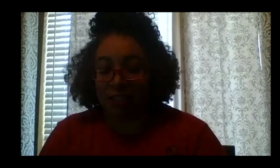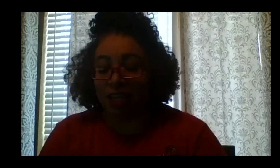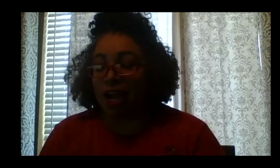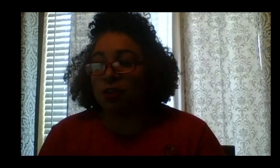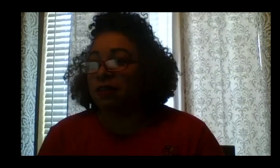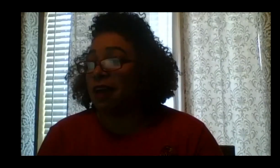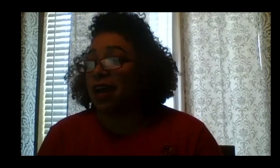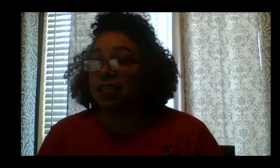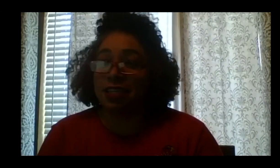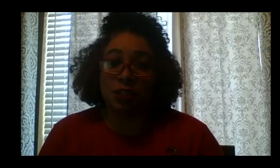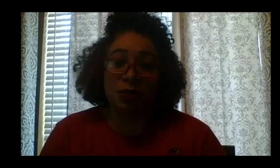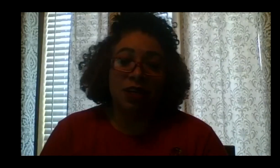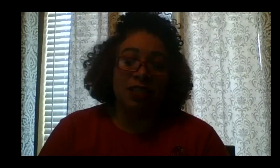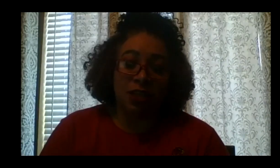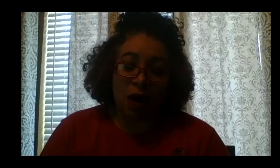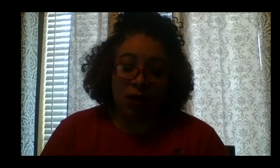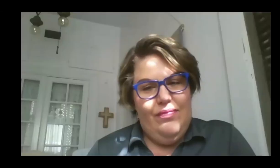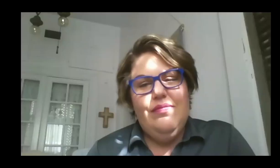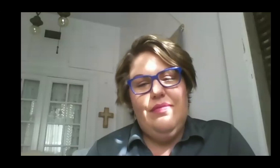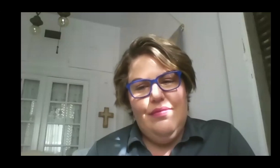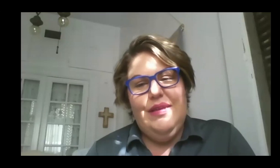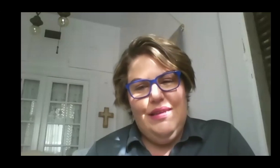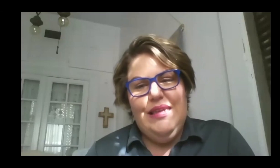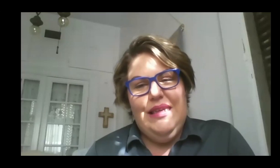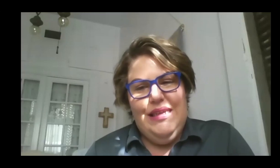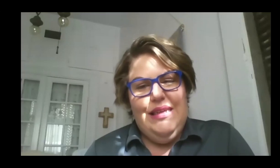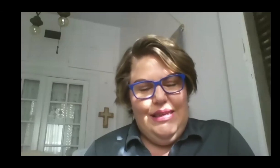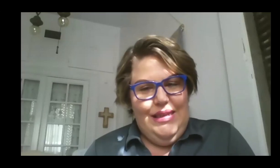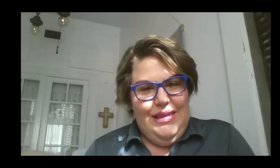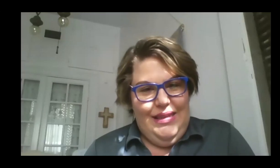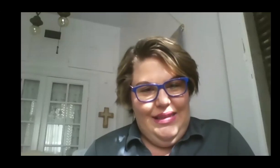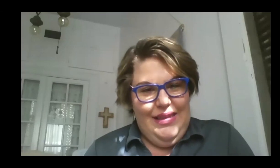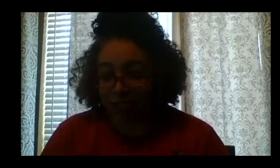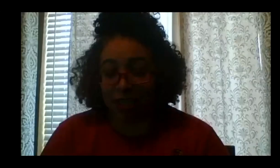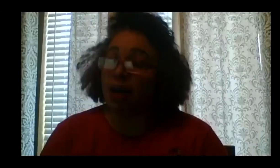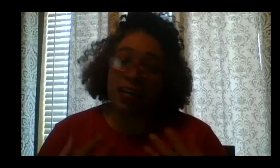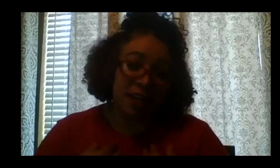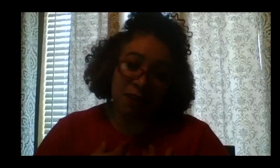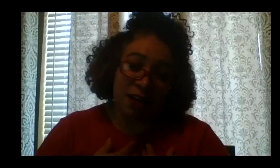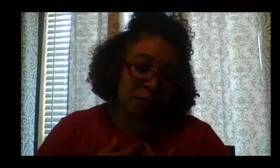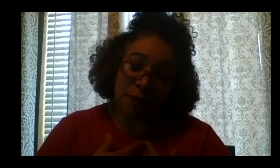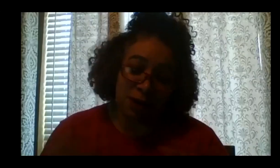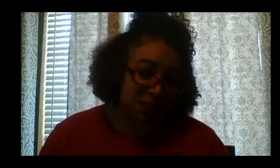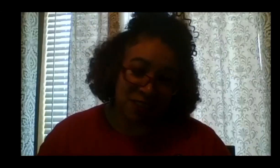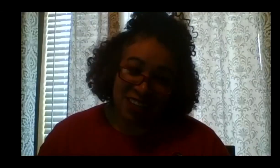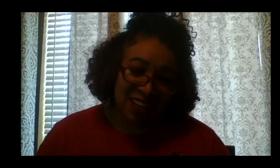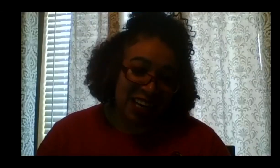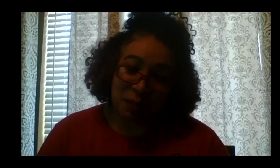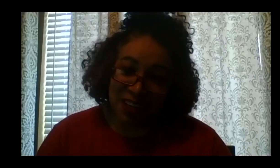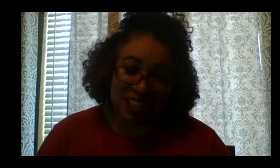with financial aid I don't even have access to. So Yeah. I want to make sure that they have the right information because all I can give y'all is my